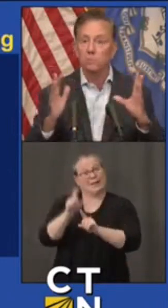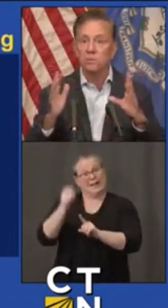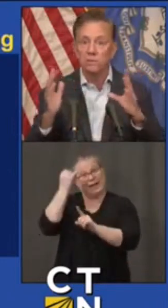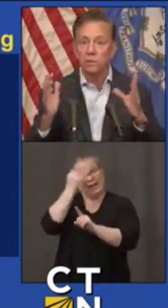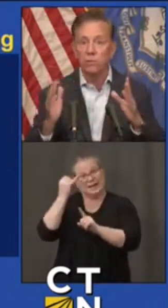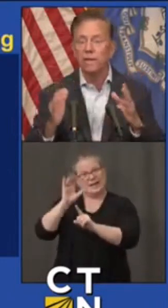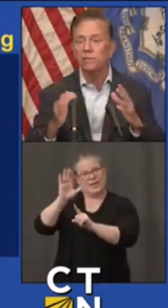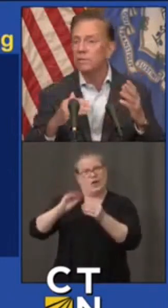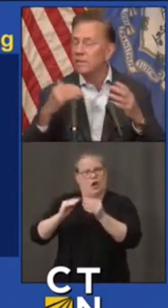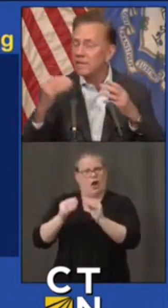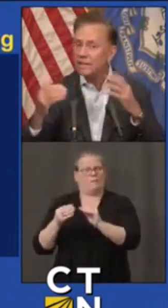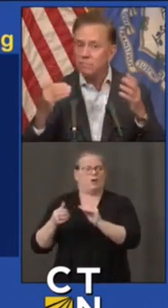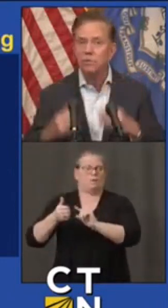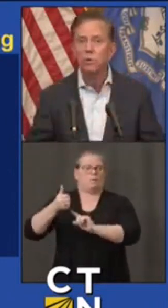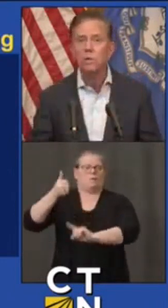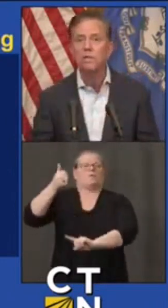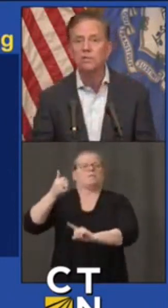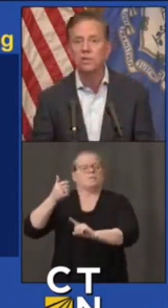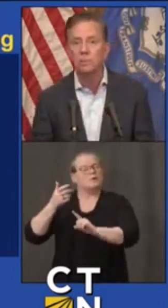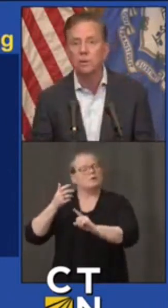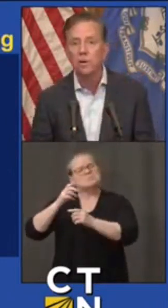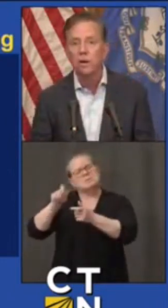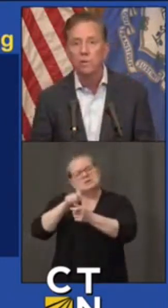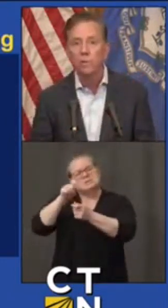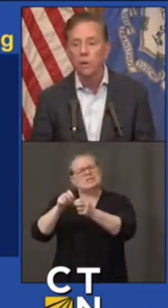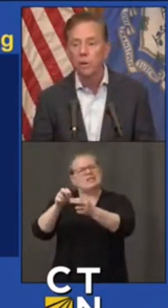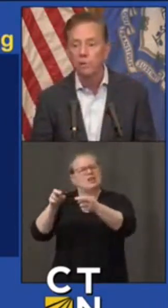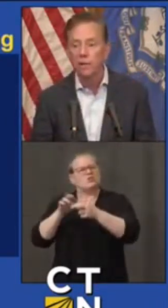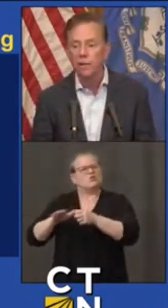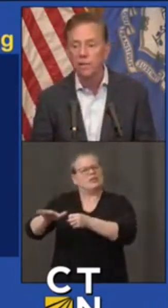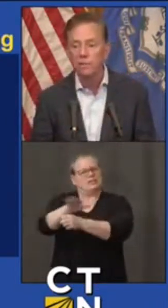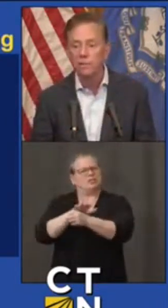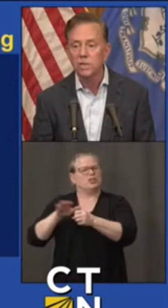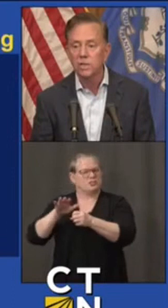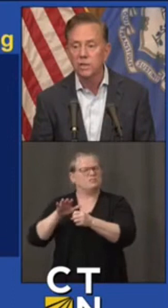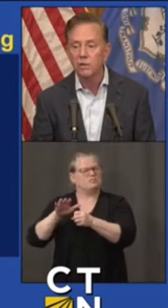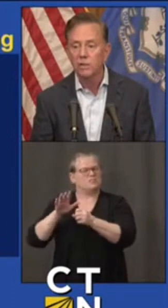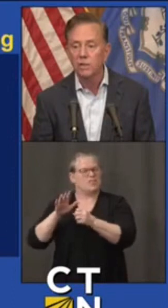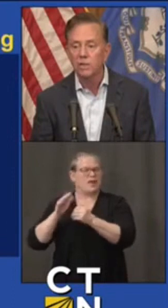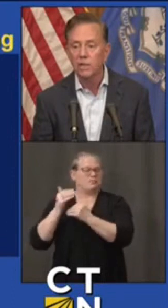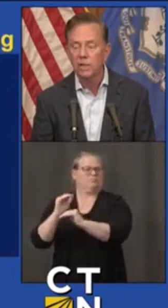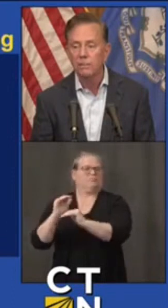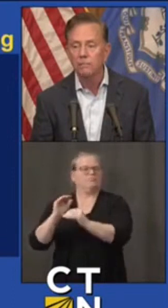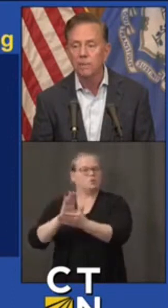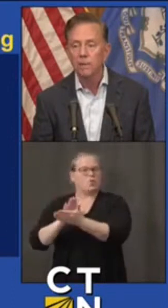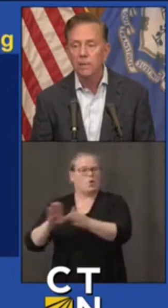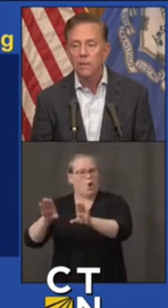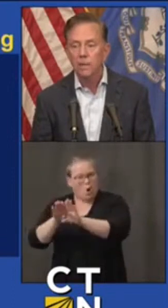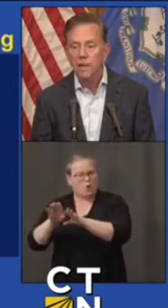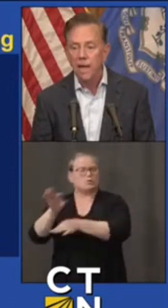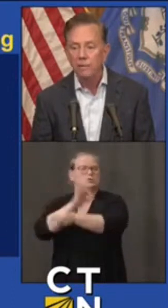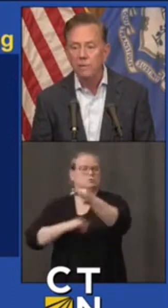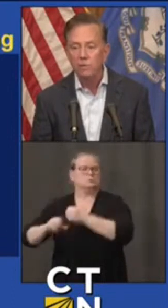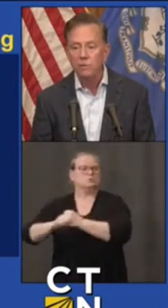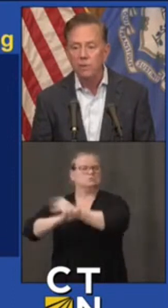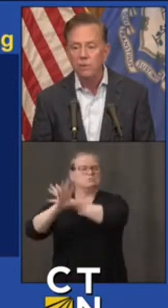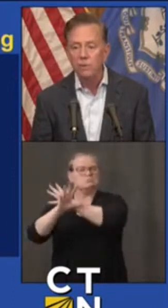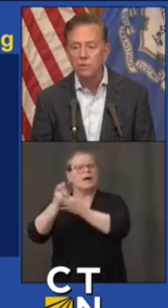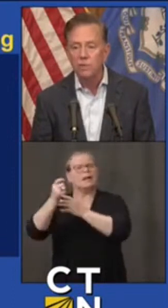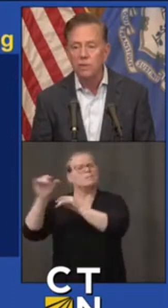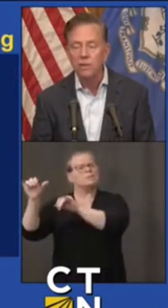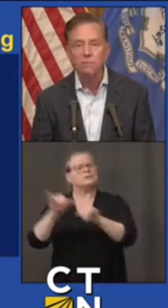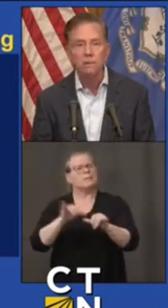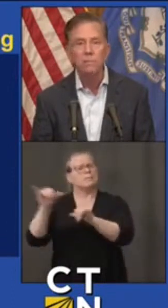in a specific region. Not totally dissimilar from what our thinking is here in Connecticut. Gathering